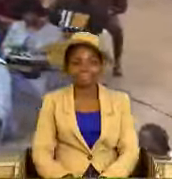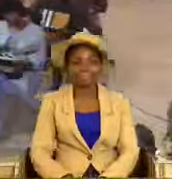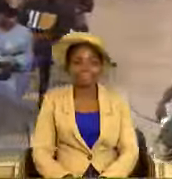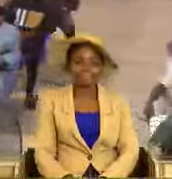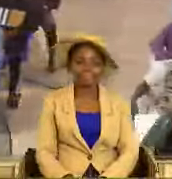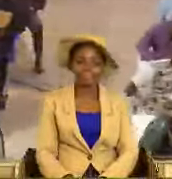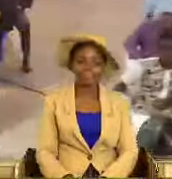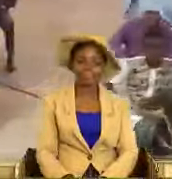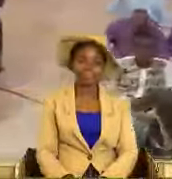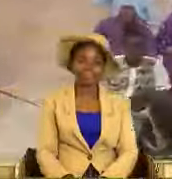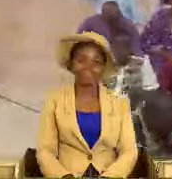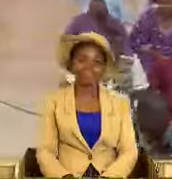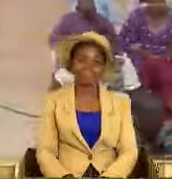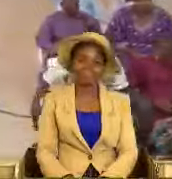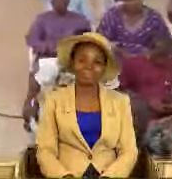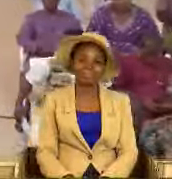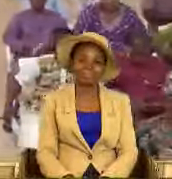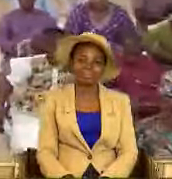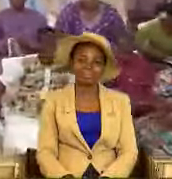seat